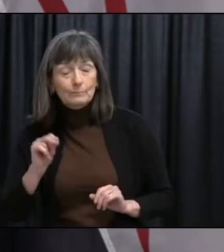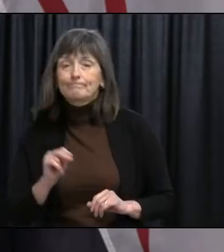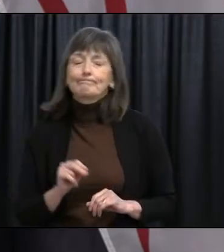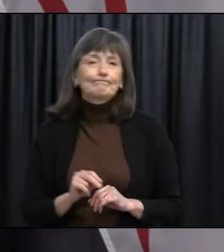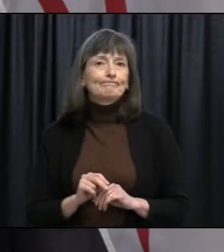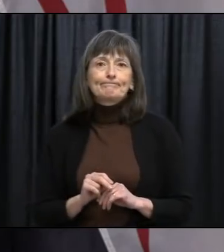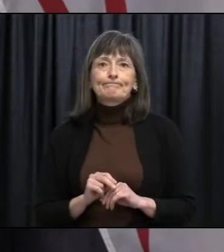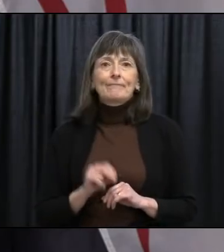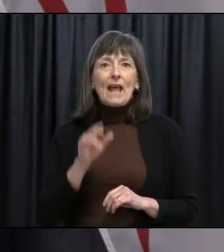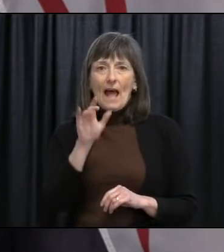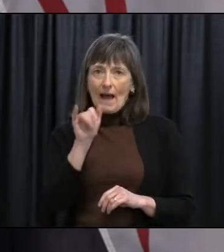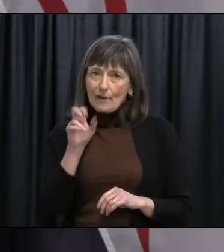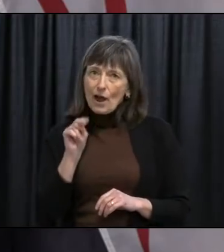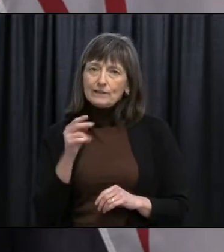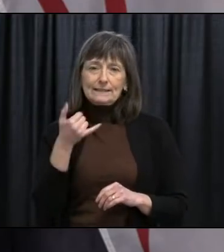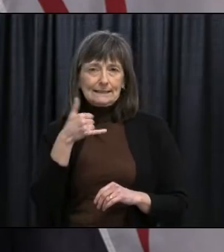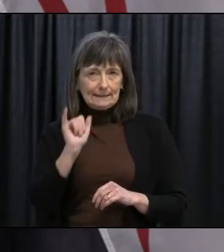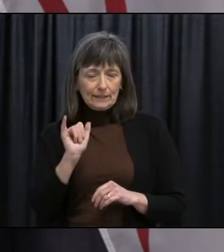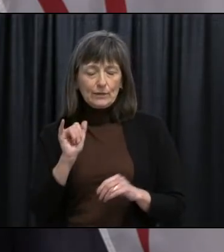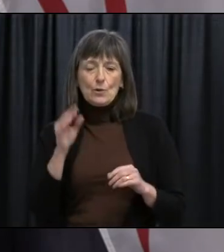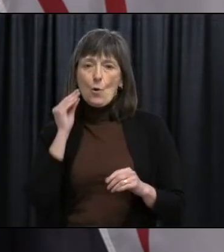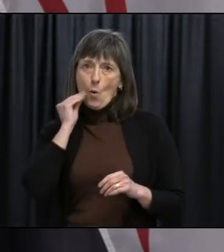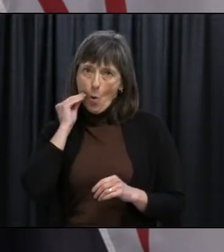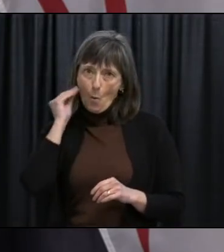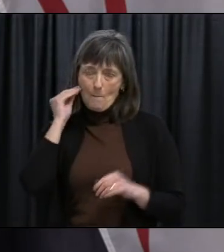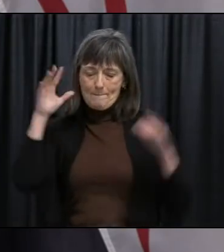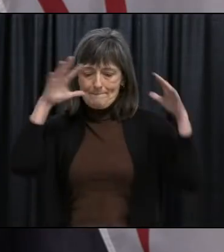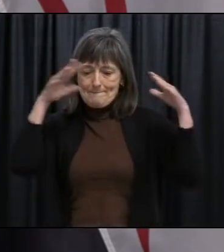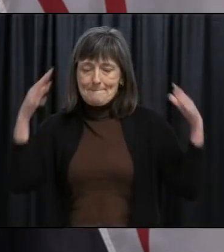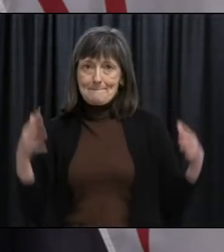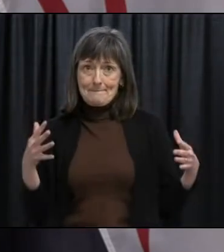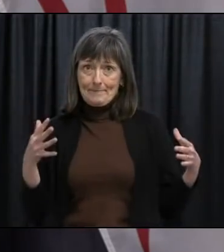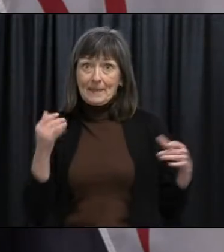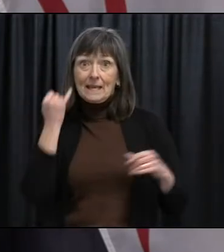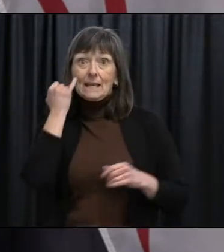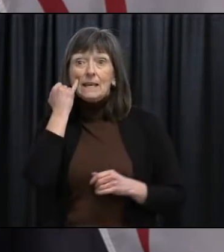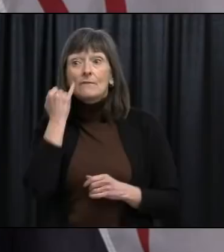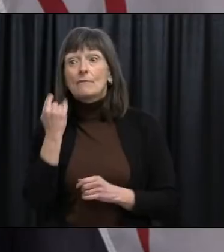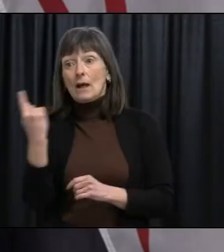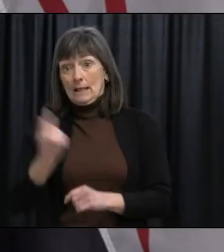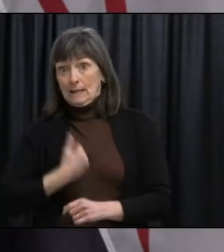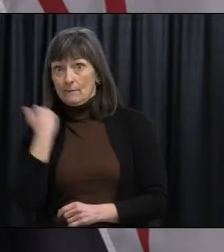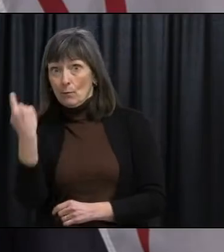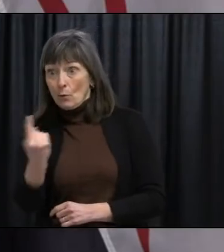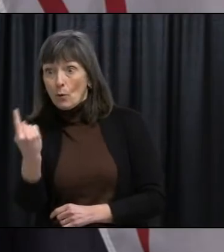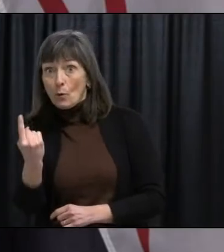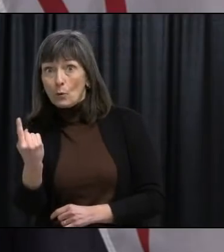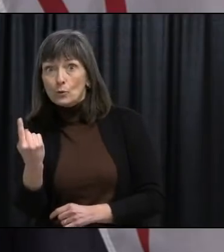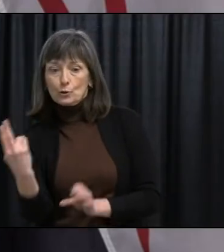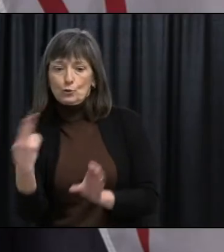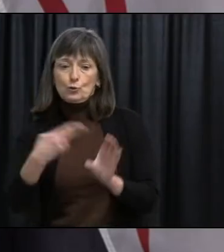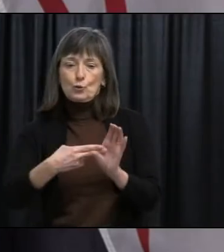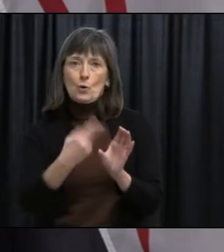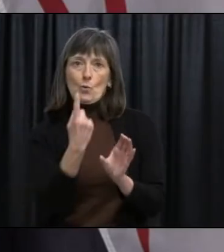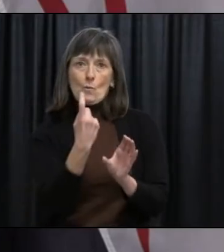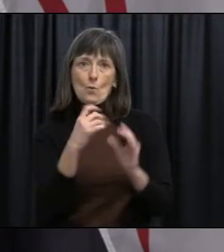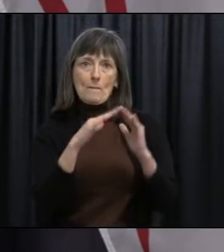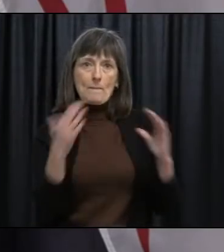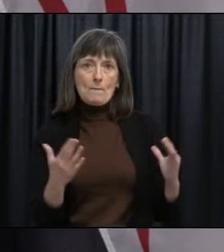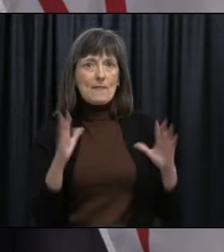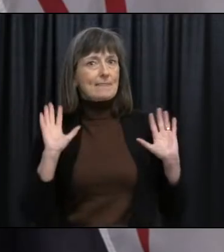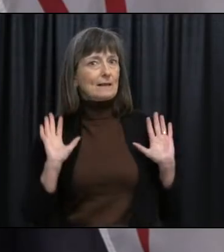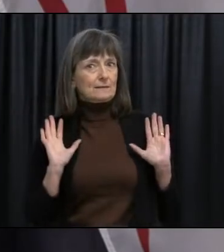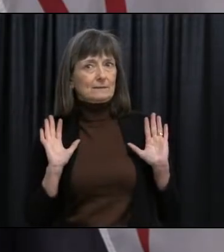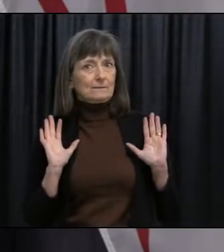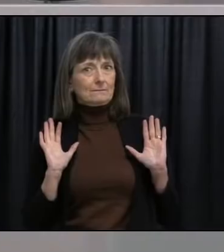stay with the household bubble, and if you're a single person bubble, you can join with one other, as we have been for the last 2 weeks.